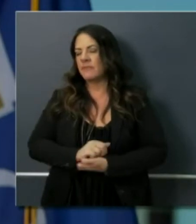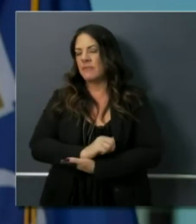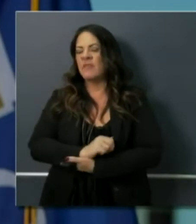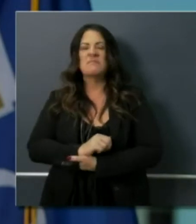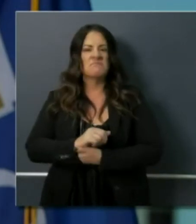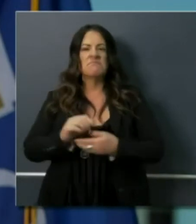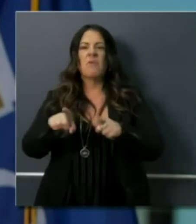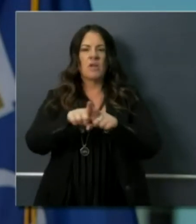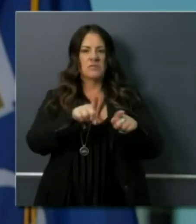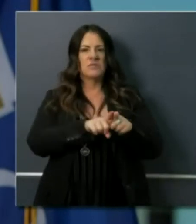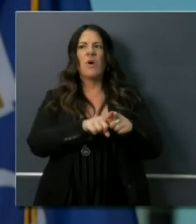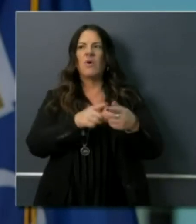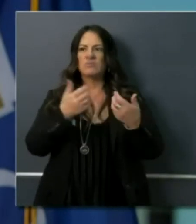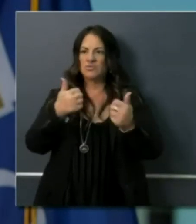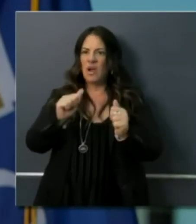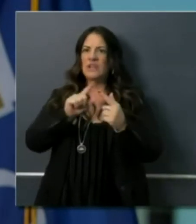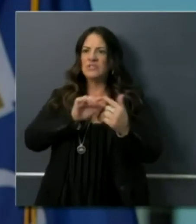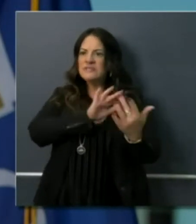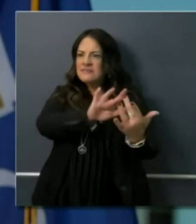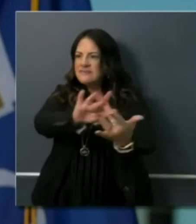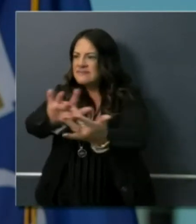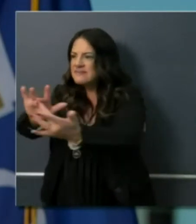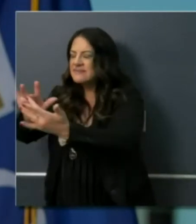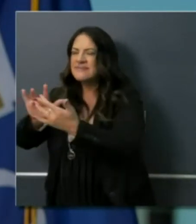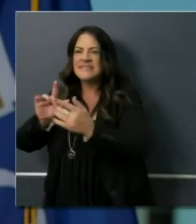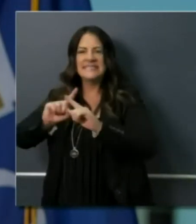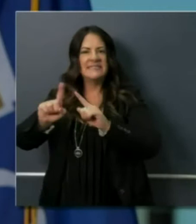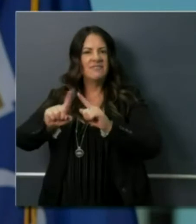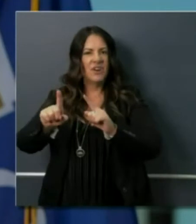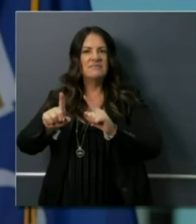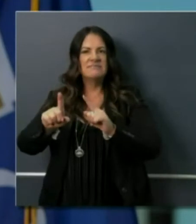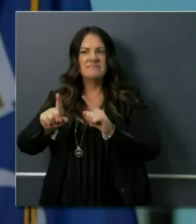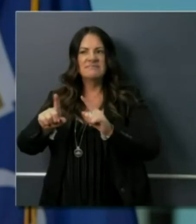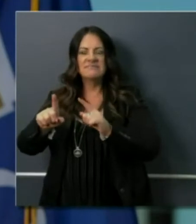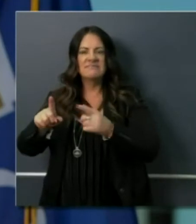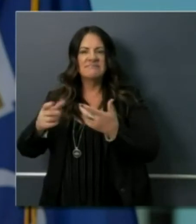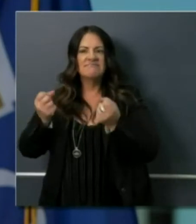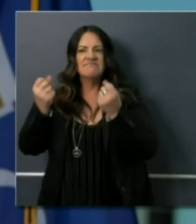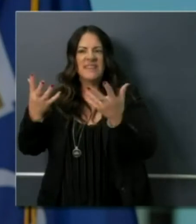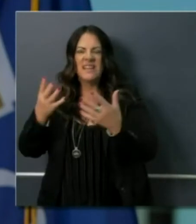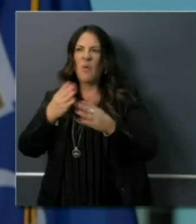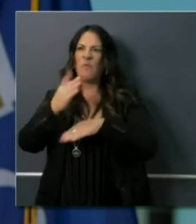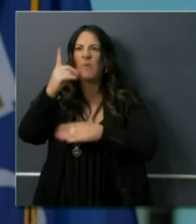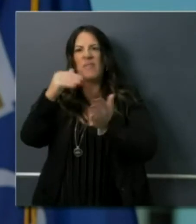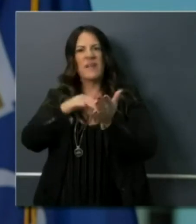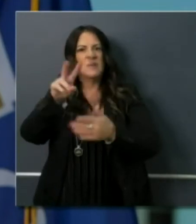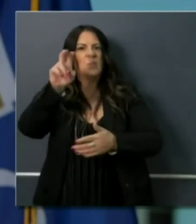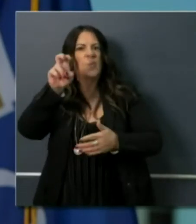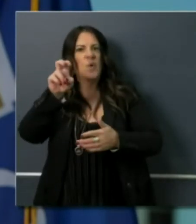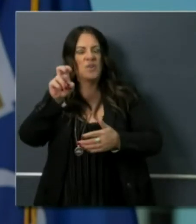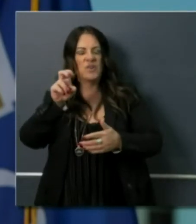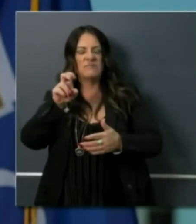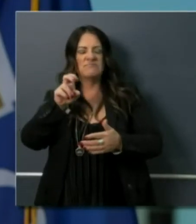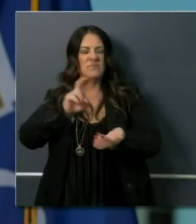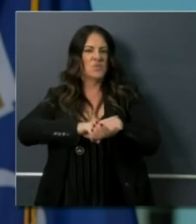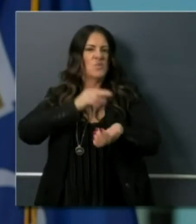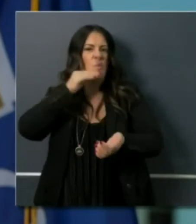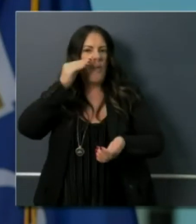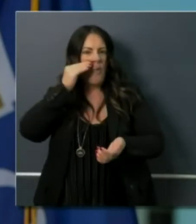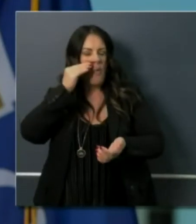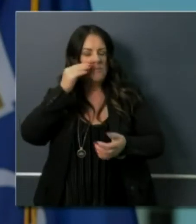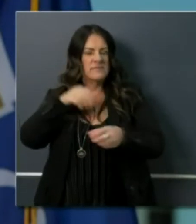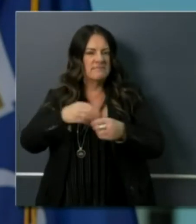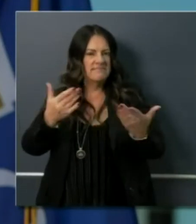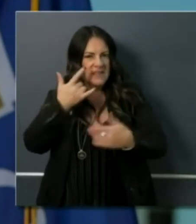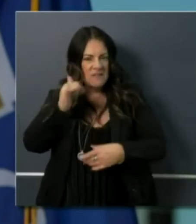out proactively with the facilities across the state, more than 1,200 skilled nursing facilities. We